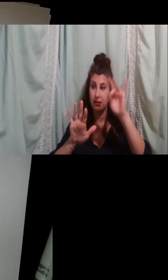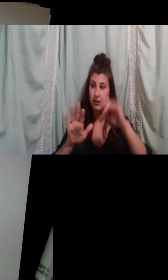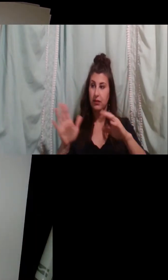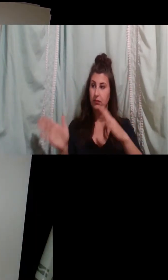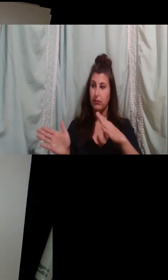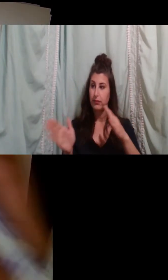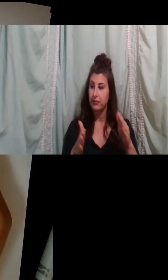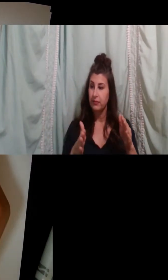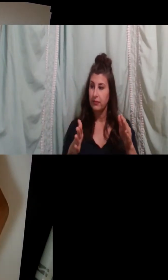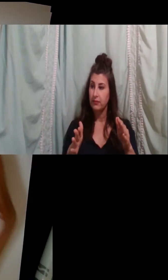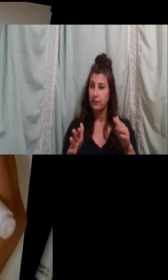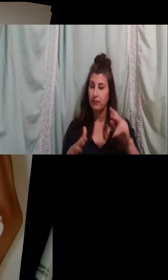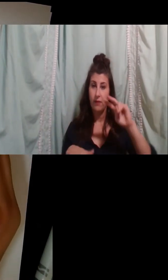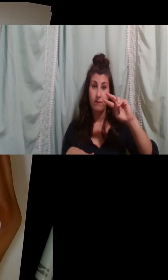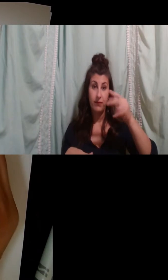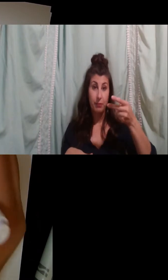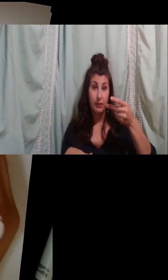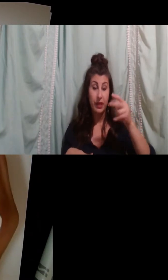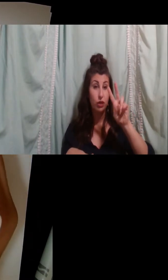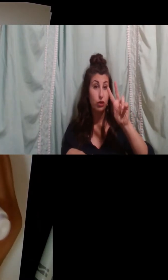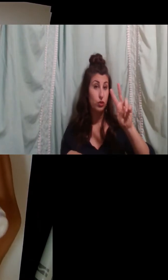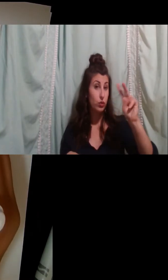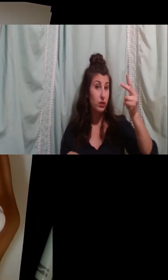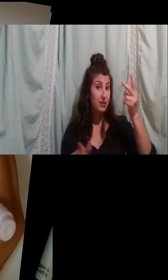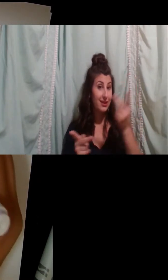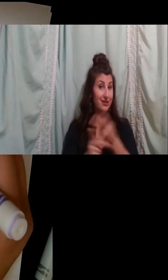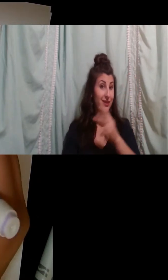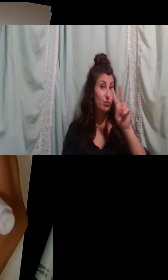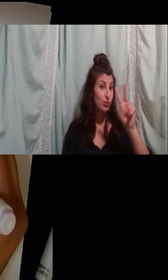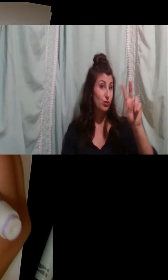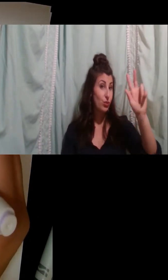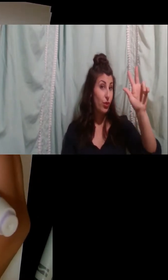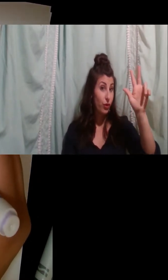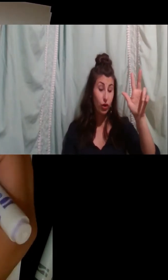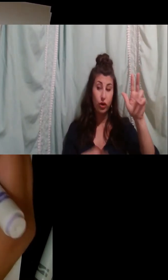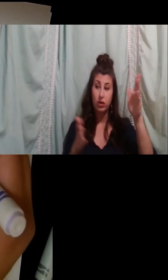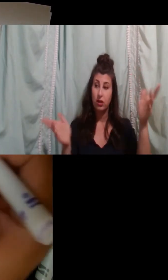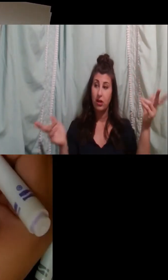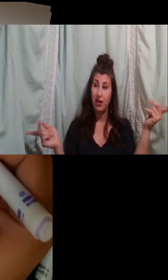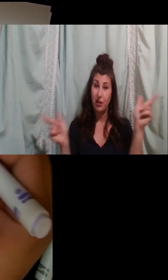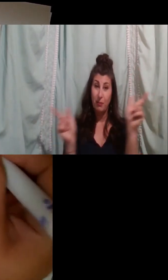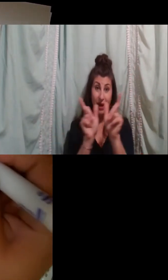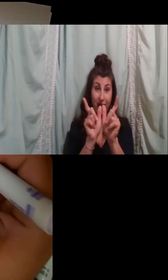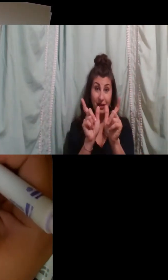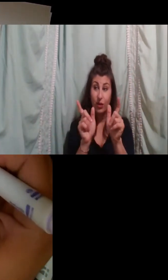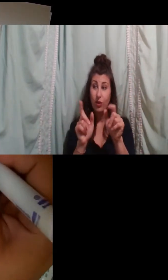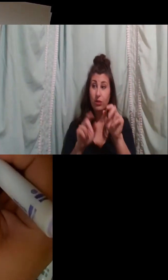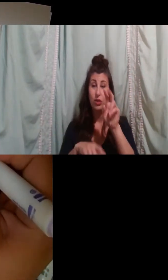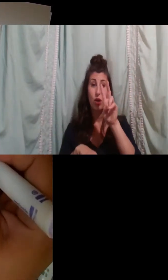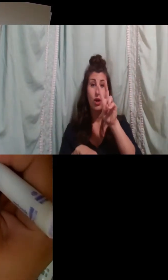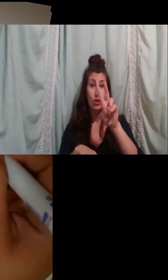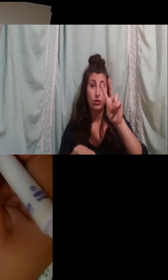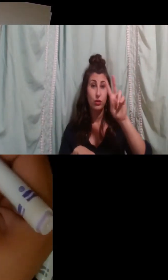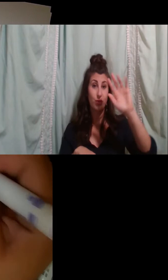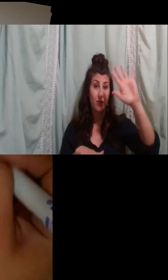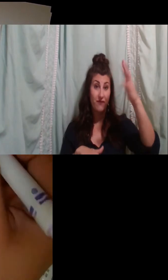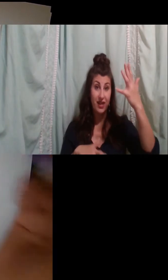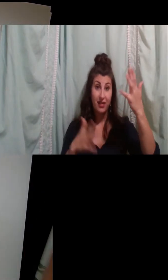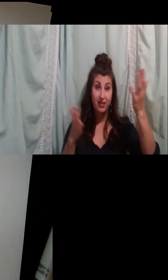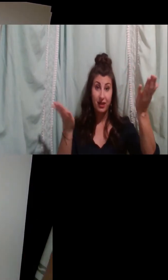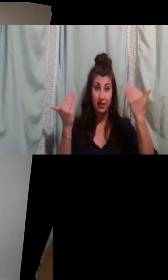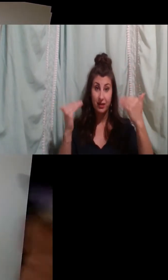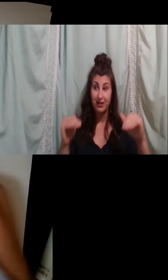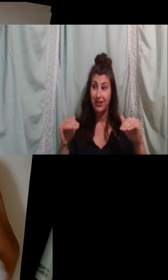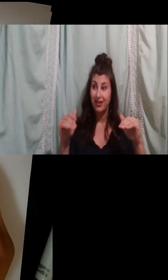8th power. Here, flipping this, 2 to the 2nd times 2 to the 3rd, combining those to be 2 to the